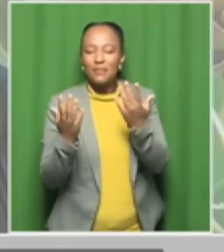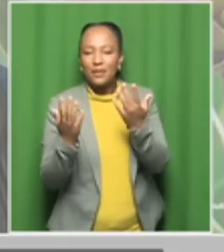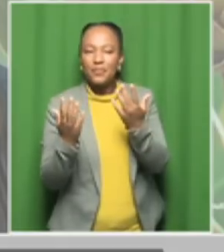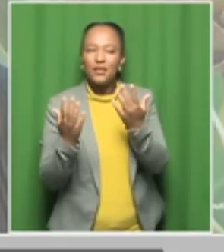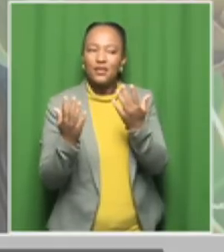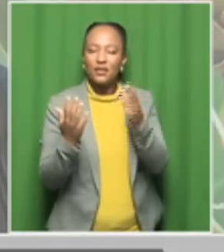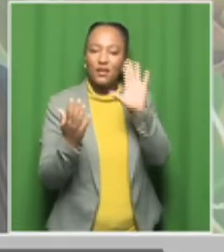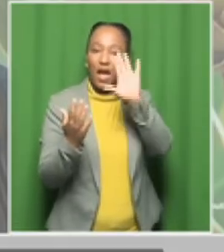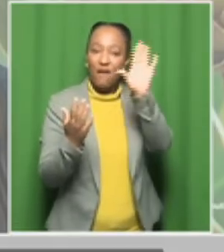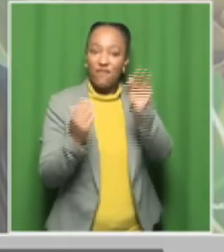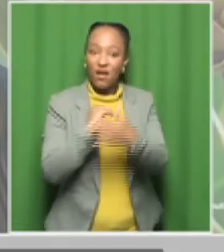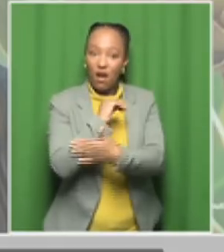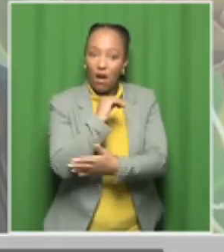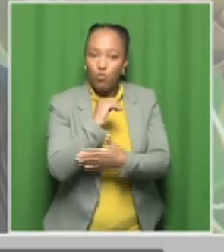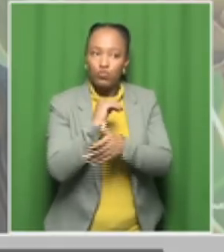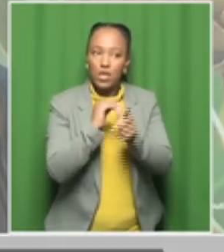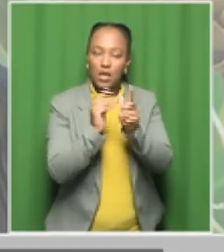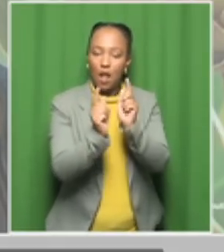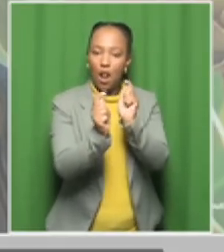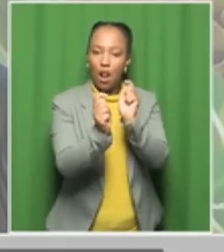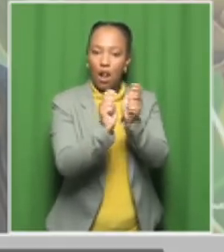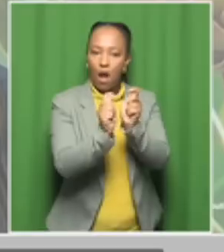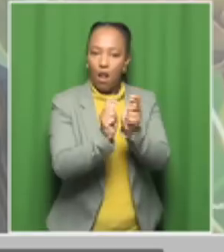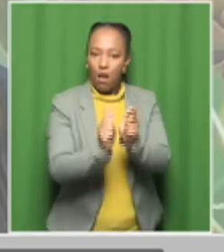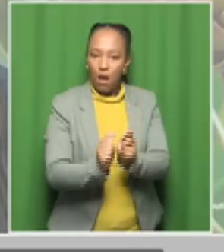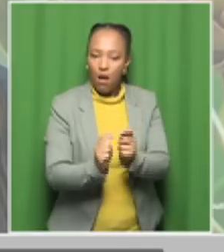African countries in particular struggling to